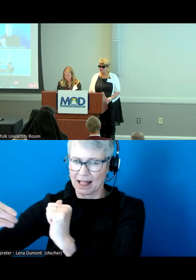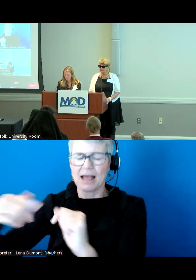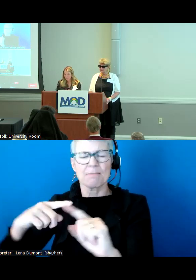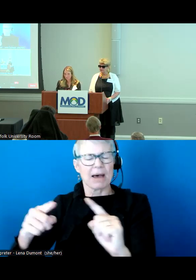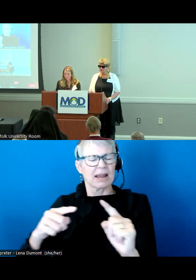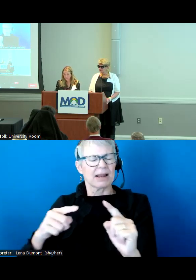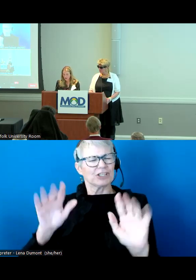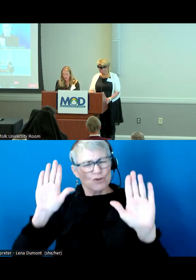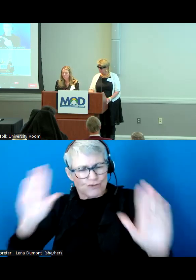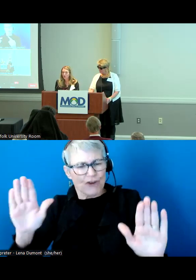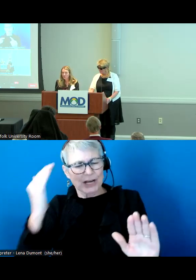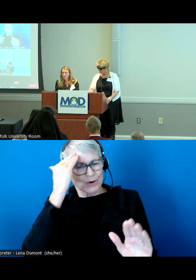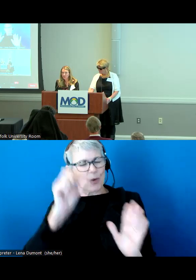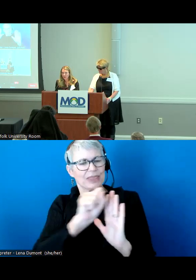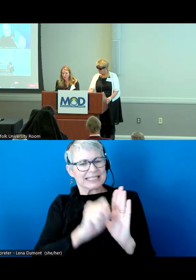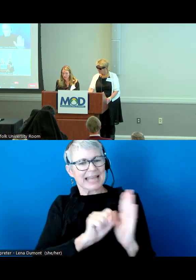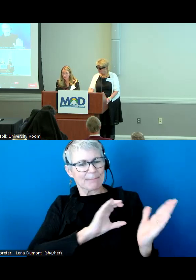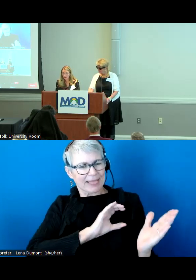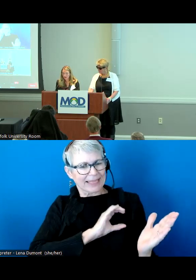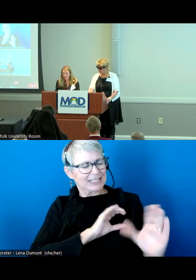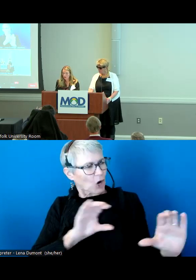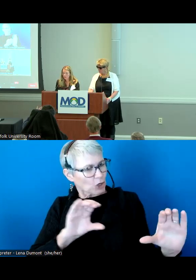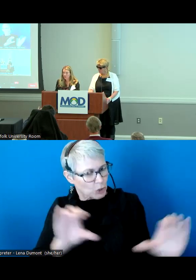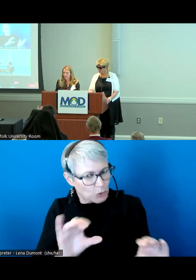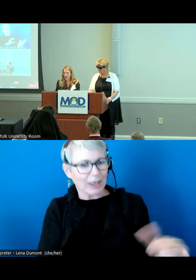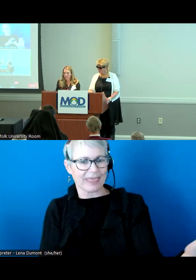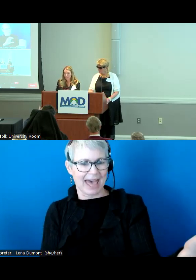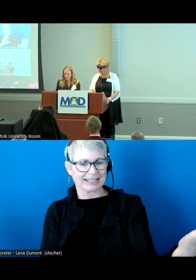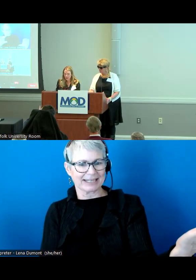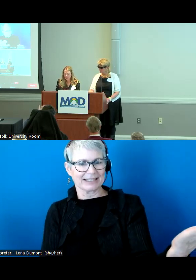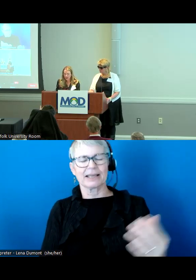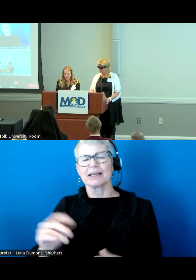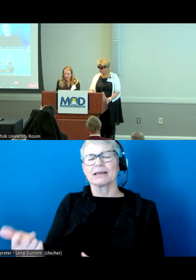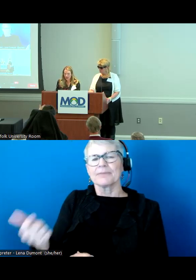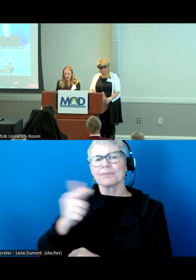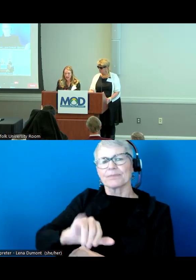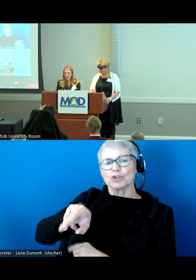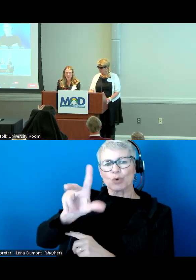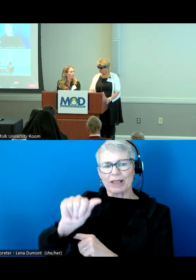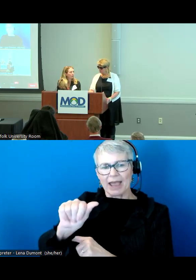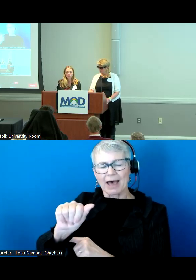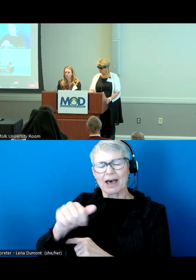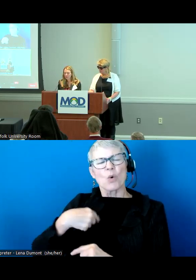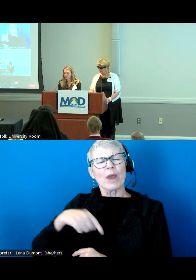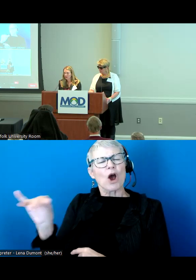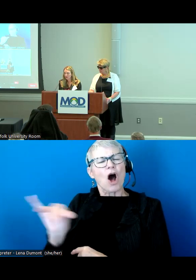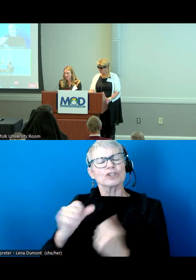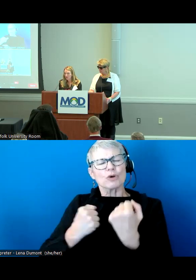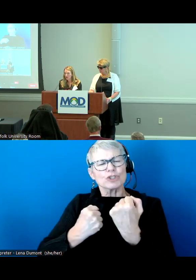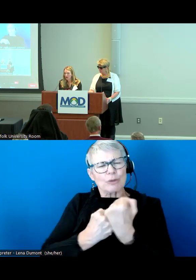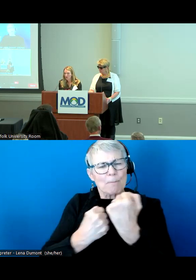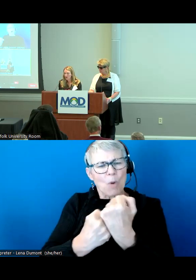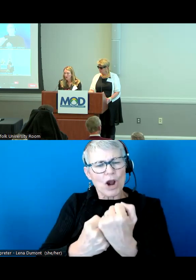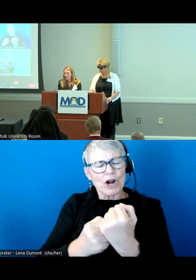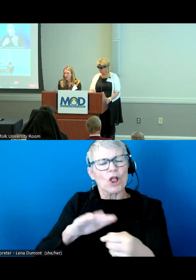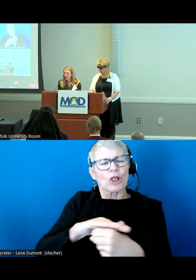it. We're also doing a lot to support local municipalities. As Mary had mentioned earlier in the